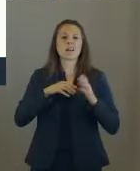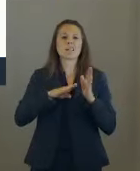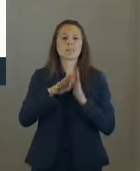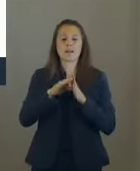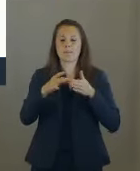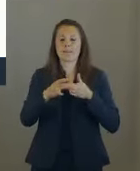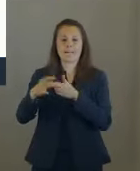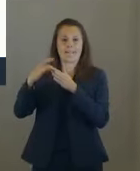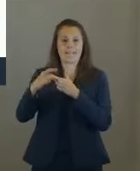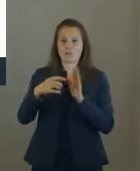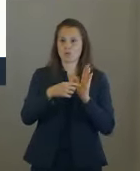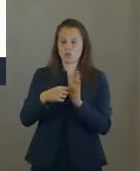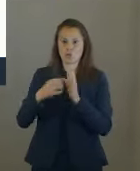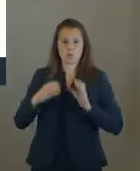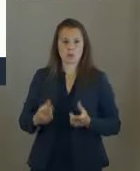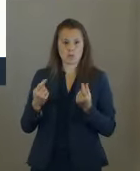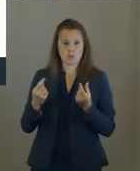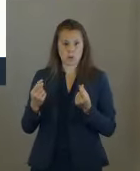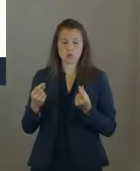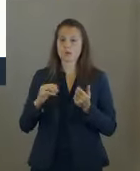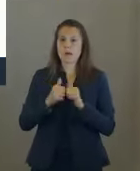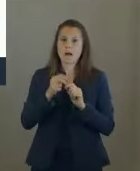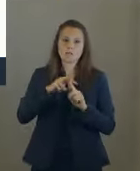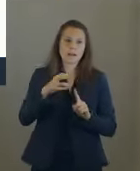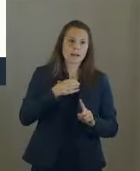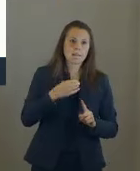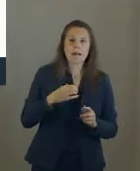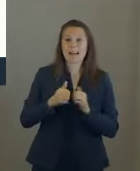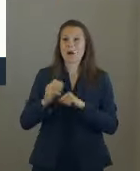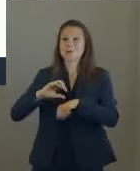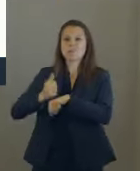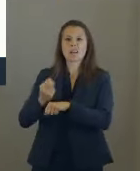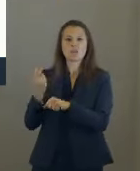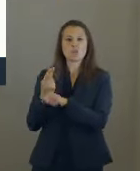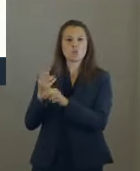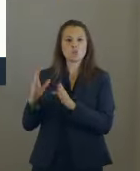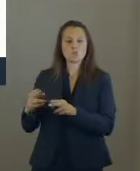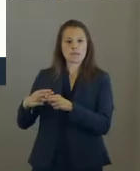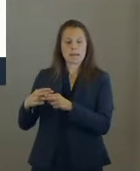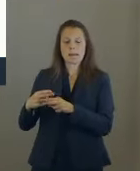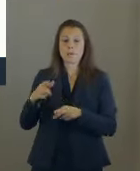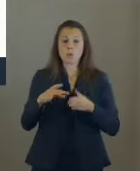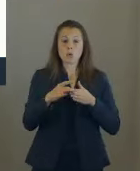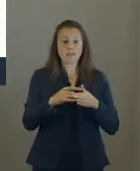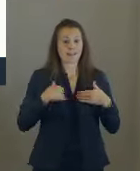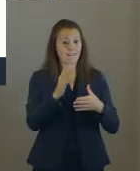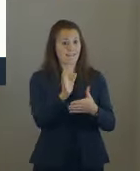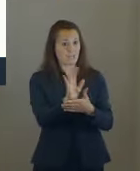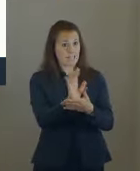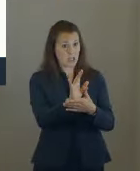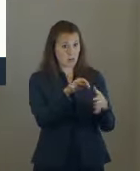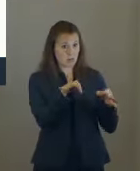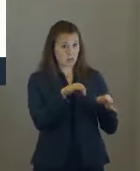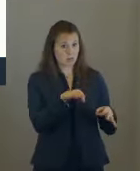registration process, the complaint creation process, and the user process. These guides include video tutorials,